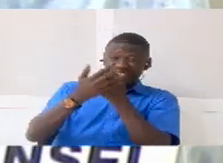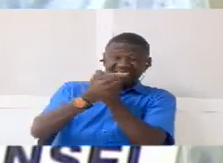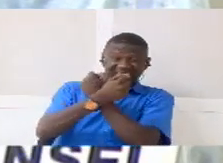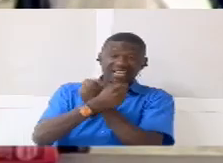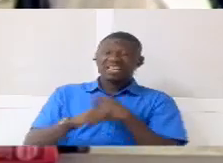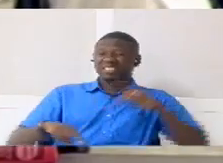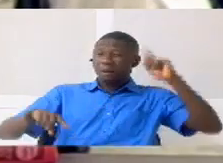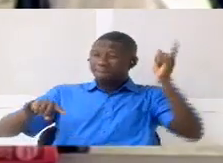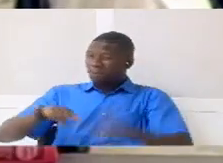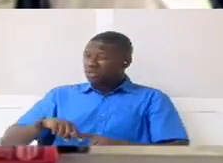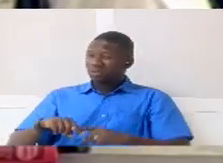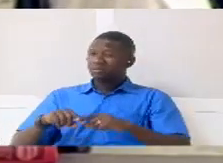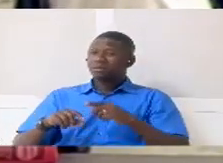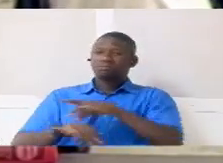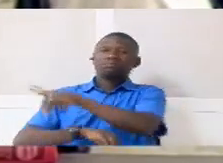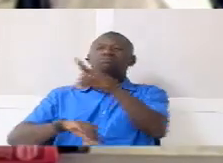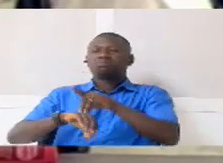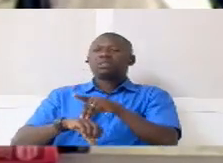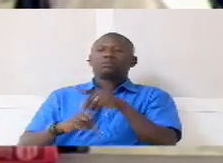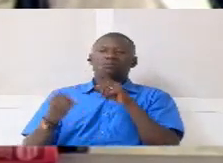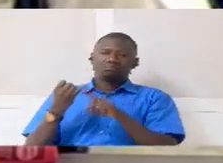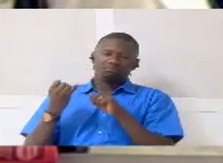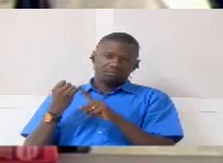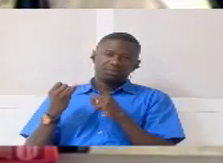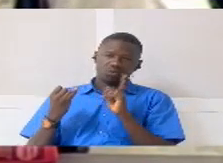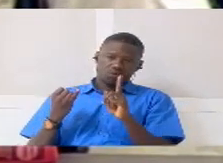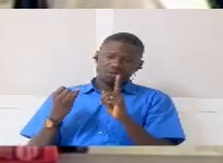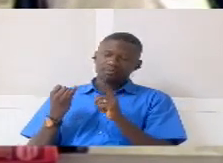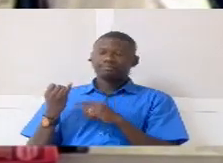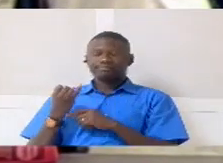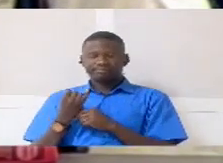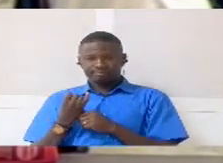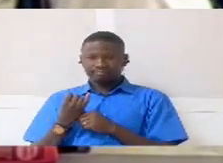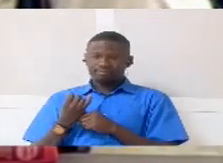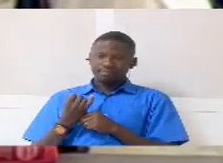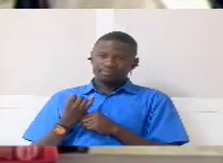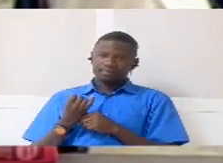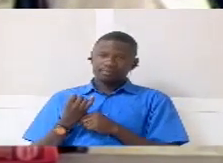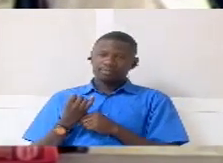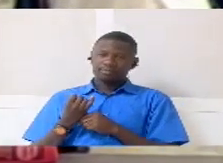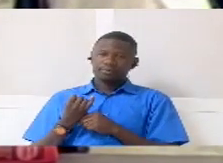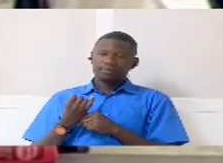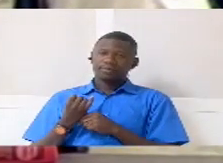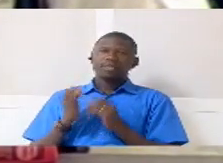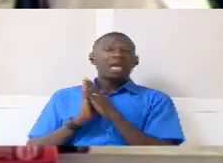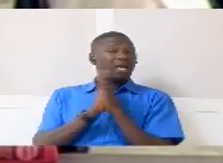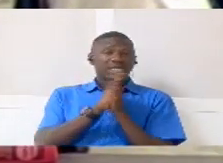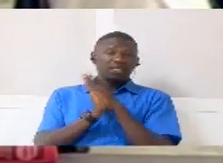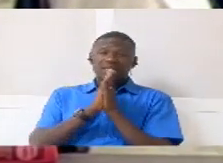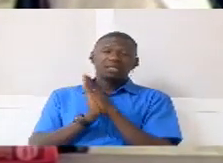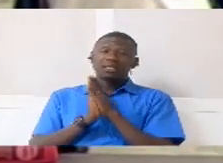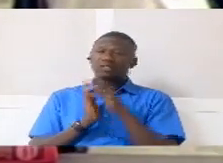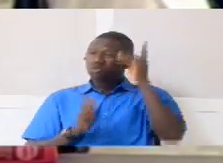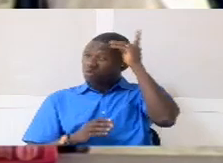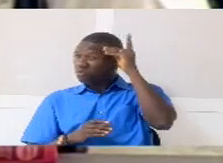Follow kakasoke mo torabundati kamulu kuluke tora. Against political opponents.